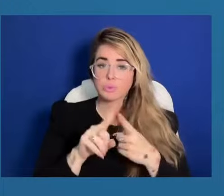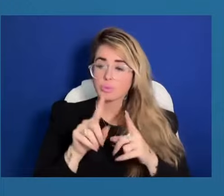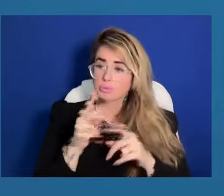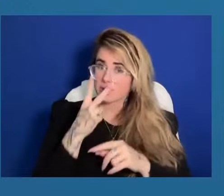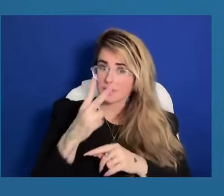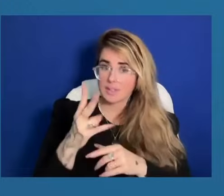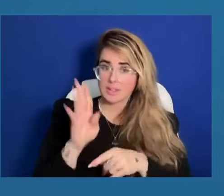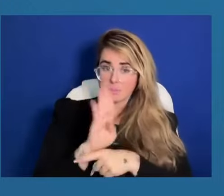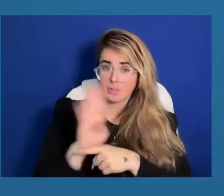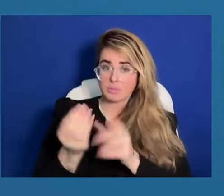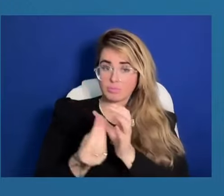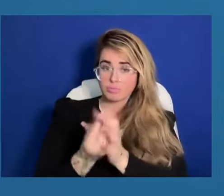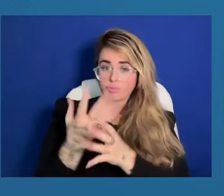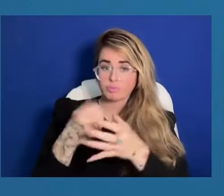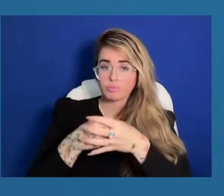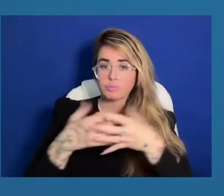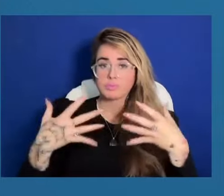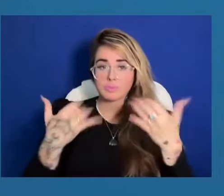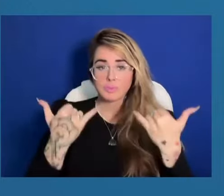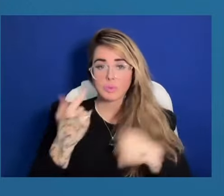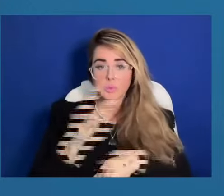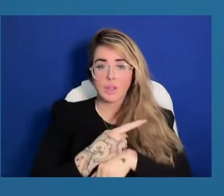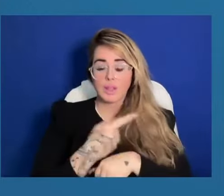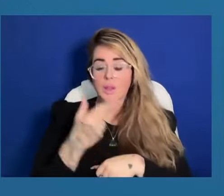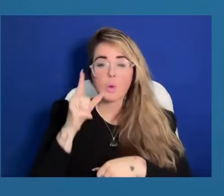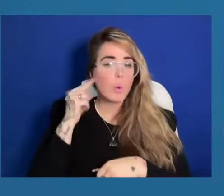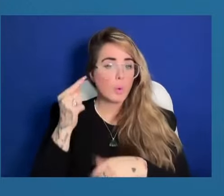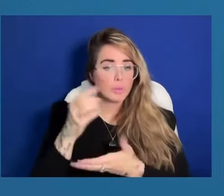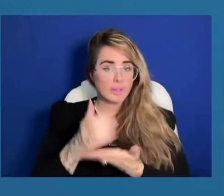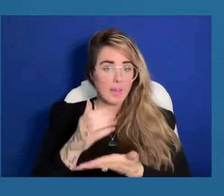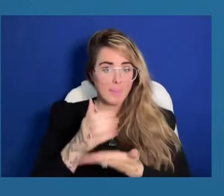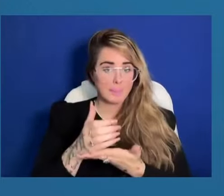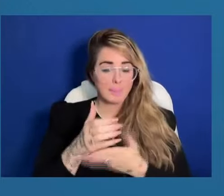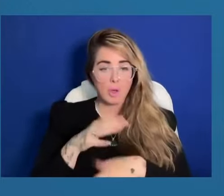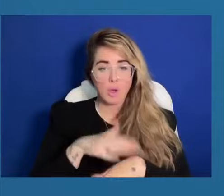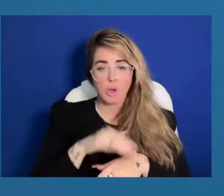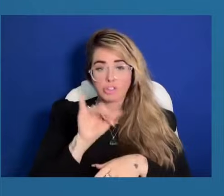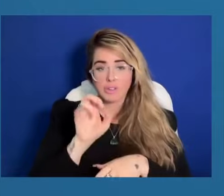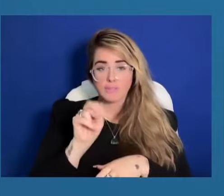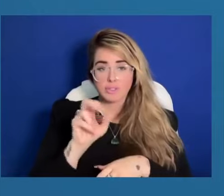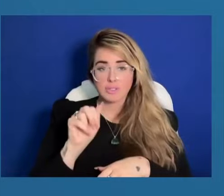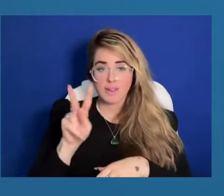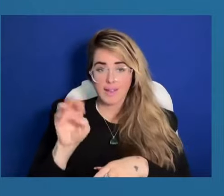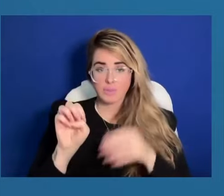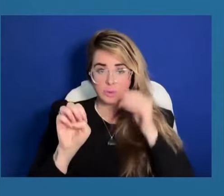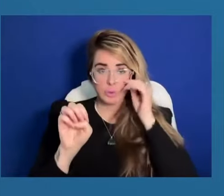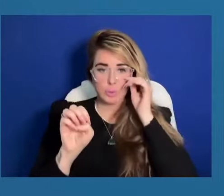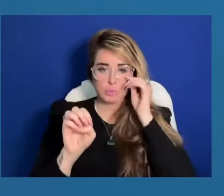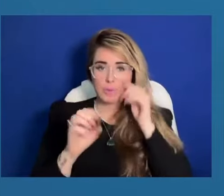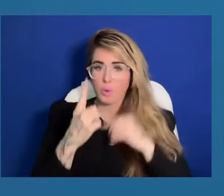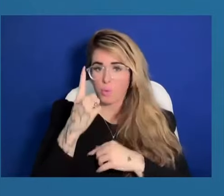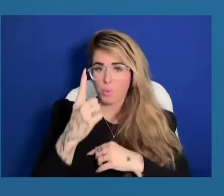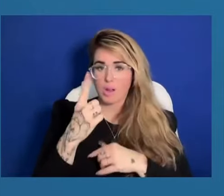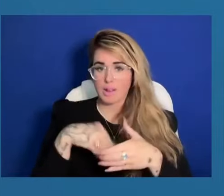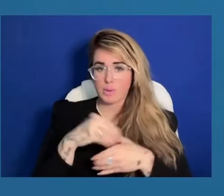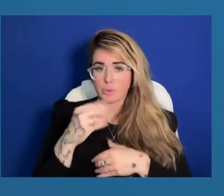grow. Today, Golden Cup on Jefferson Avenue is one of two